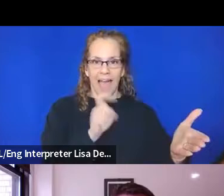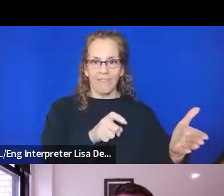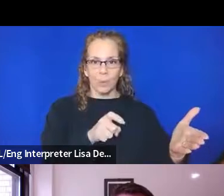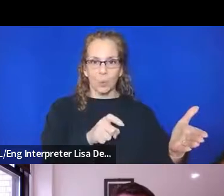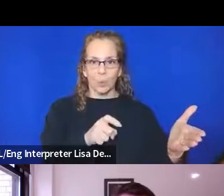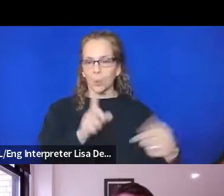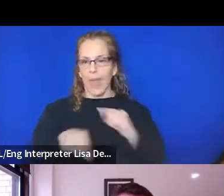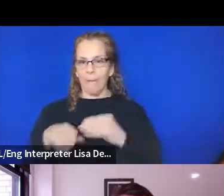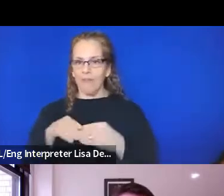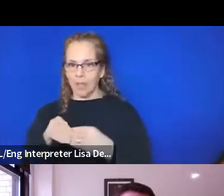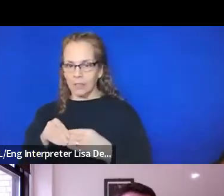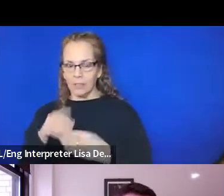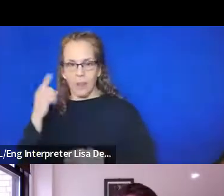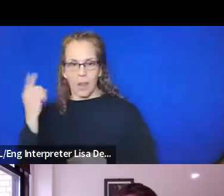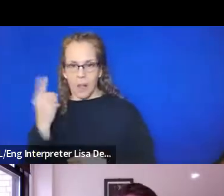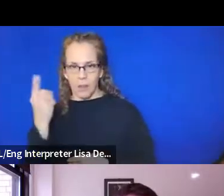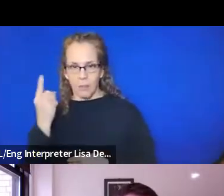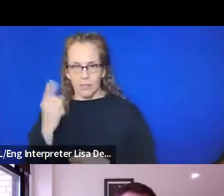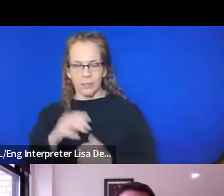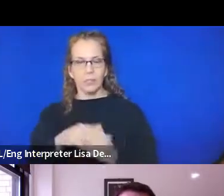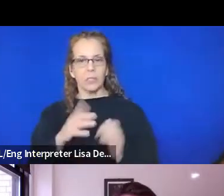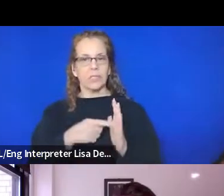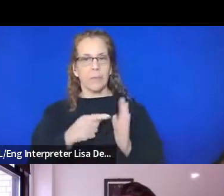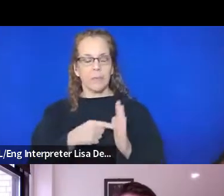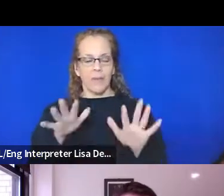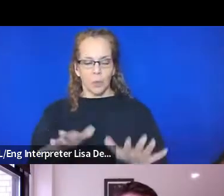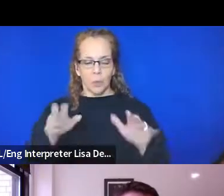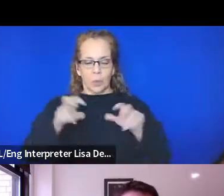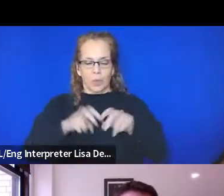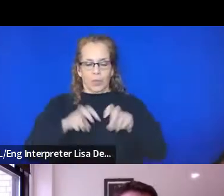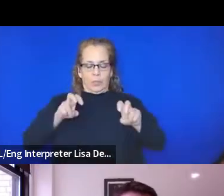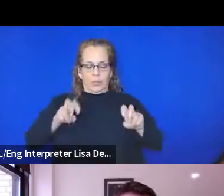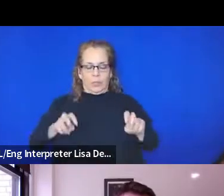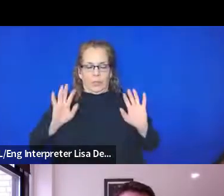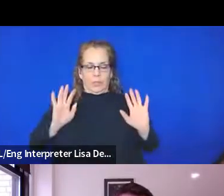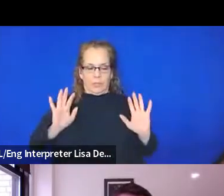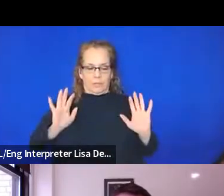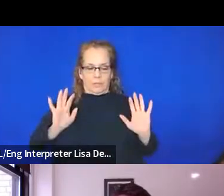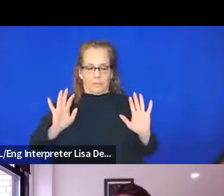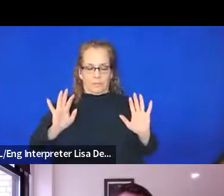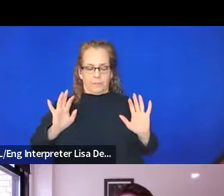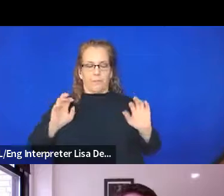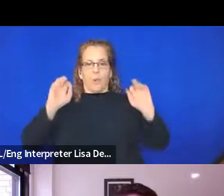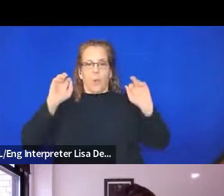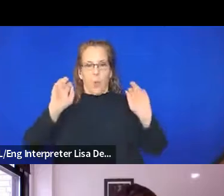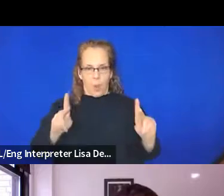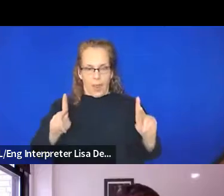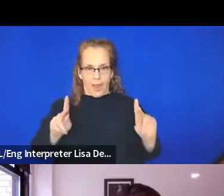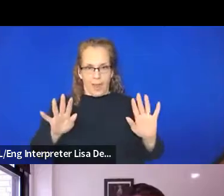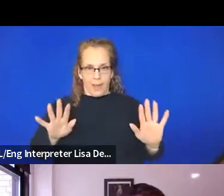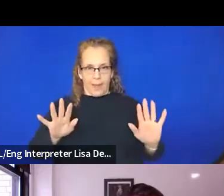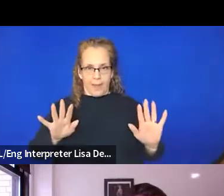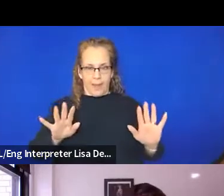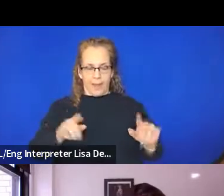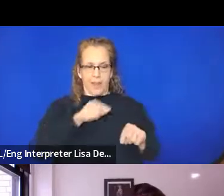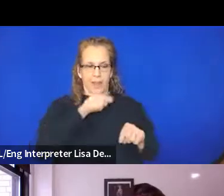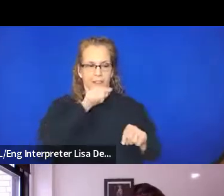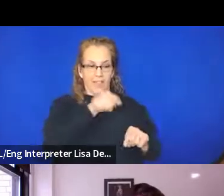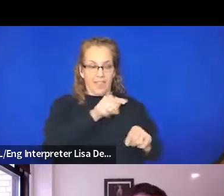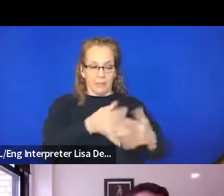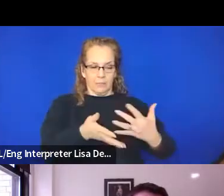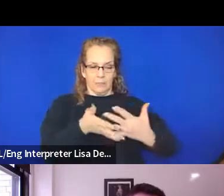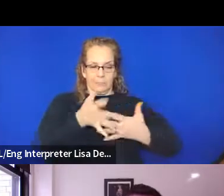to take a step back and see like, okay, like this needs to happen and it needs to